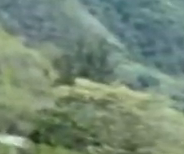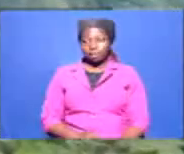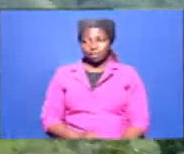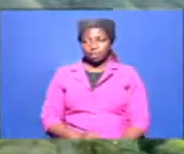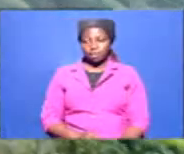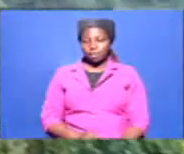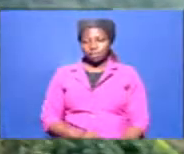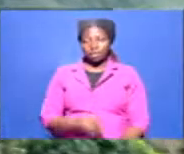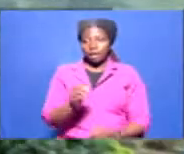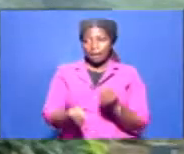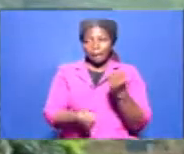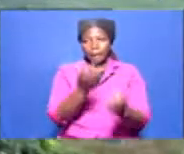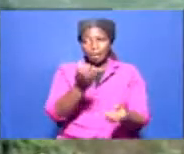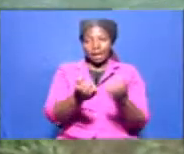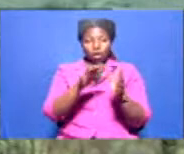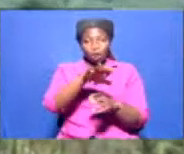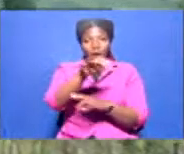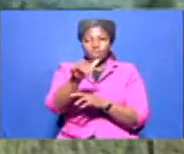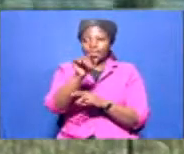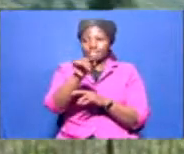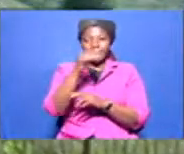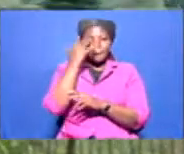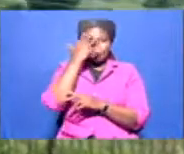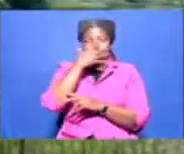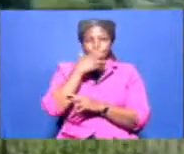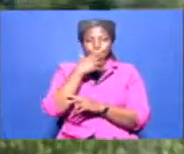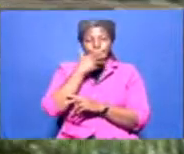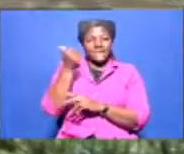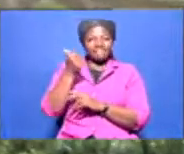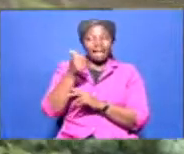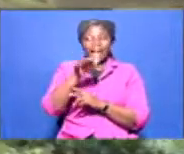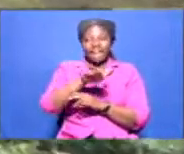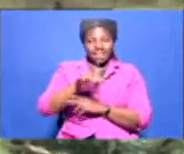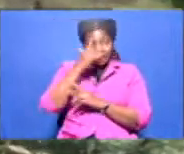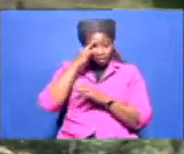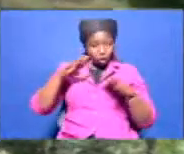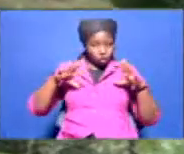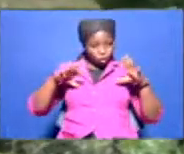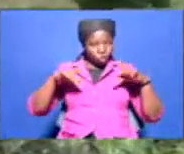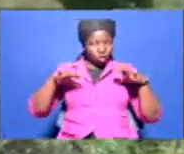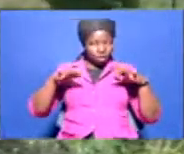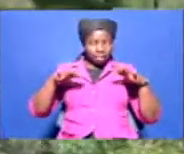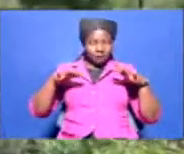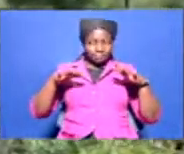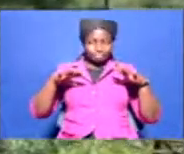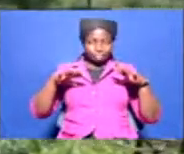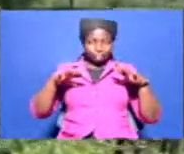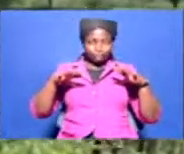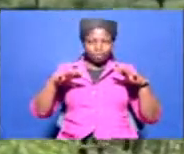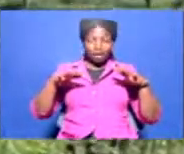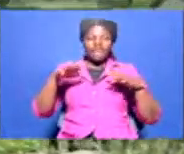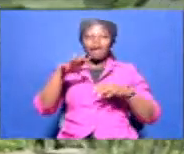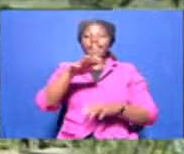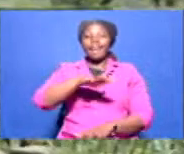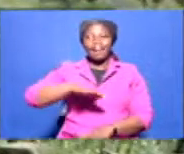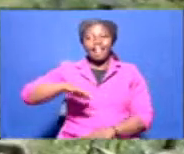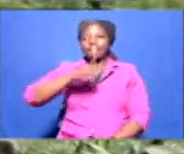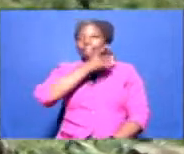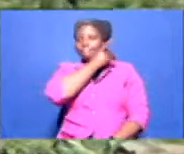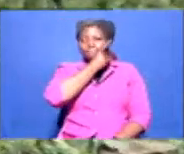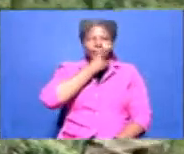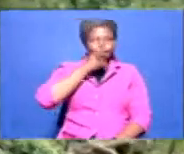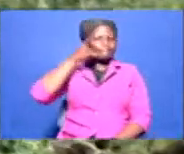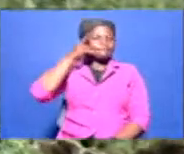Baringo County is an ideal tropical holiday destination. The area is dry and